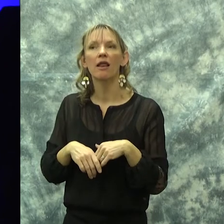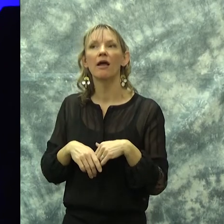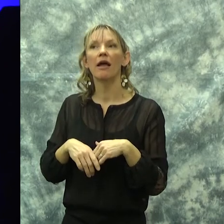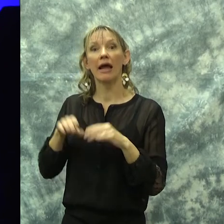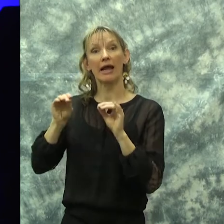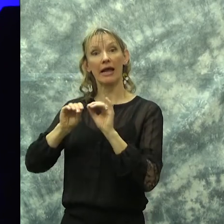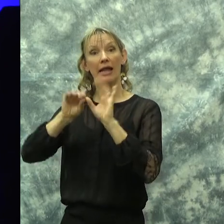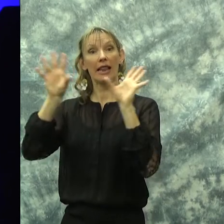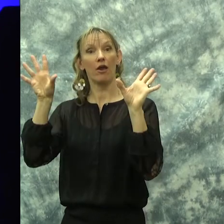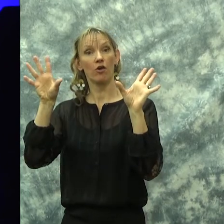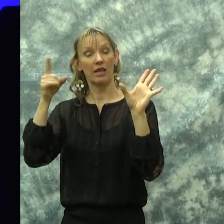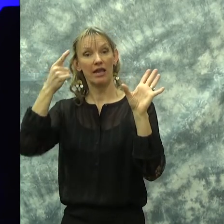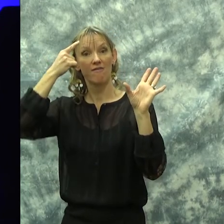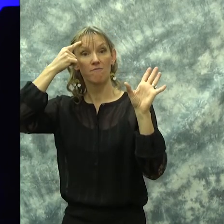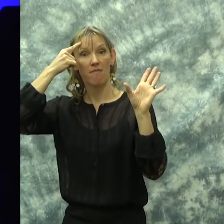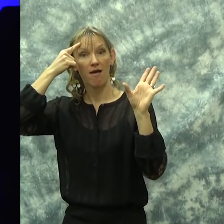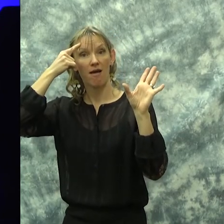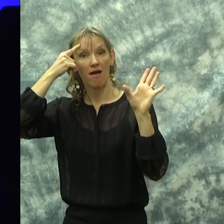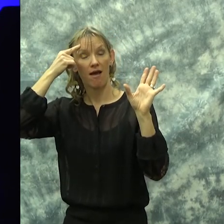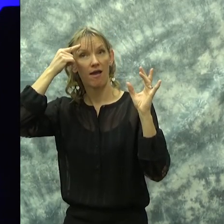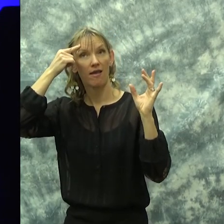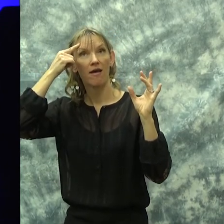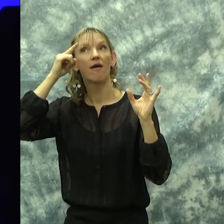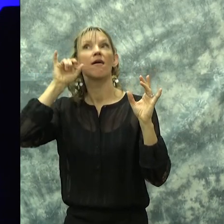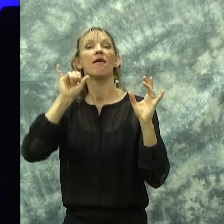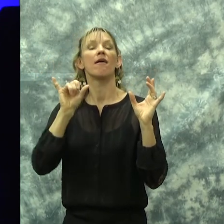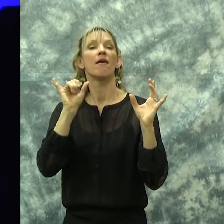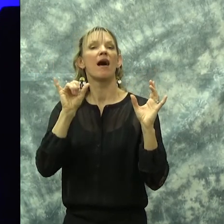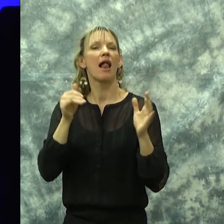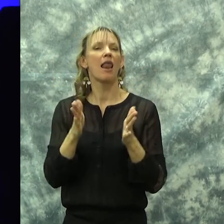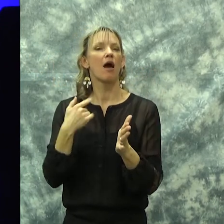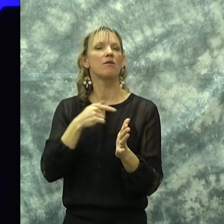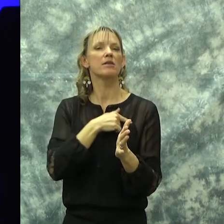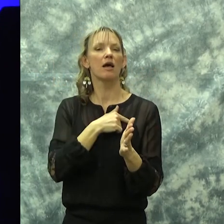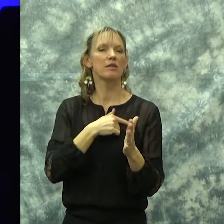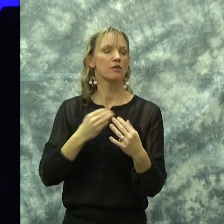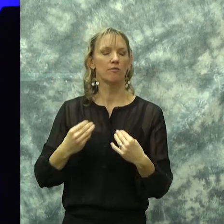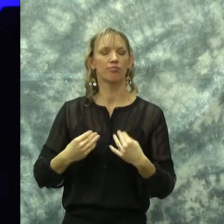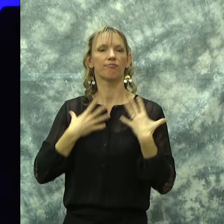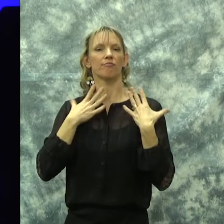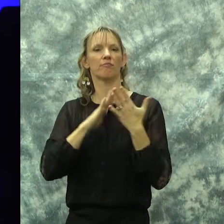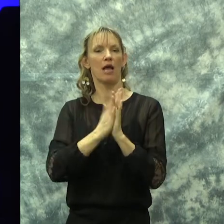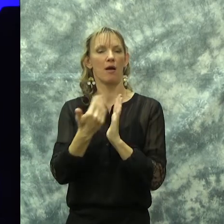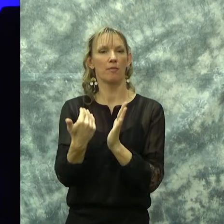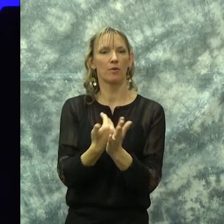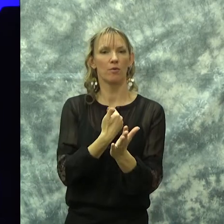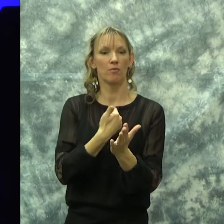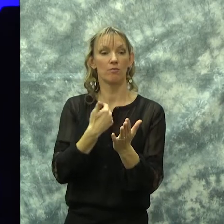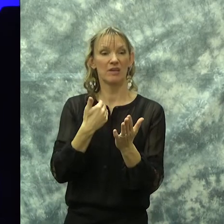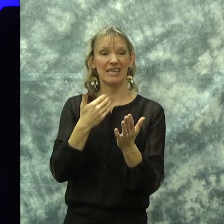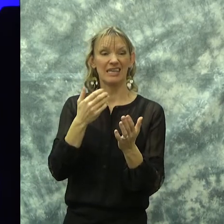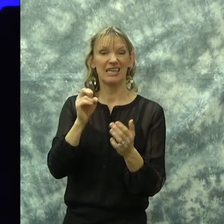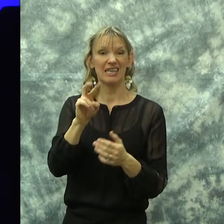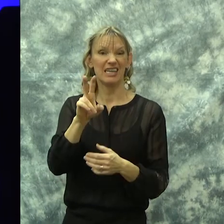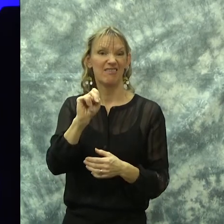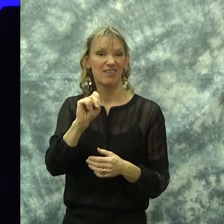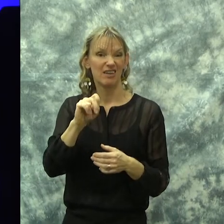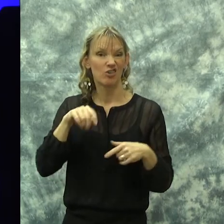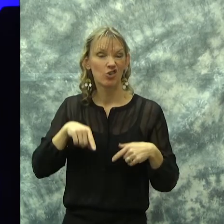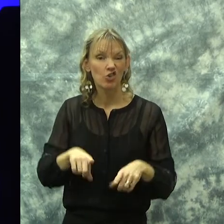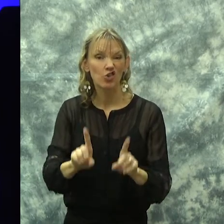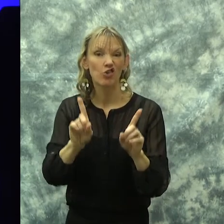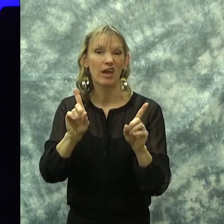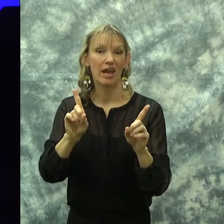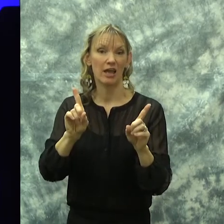is a clarity of mind that allows us to recharge even in the midst of busy or